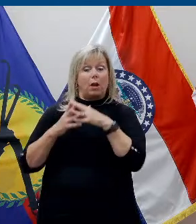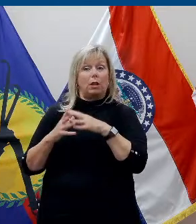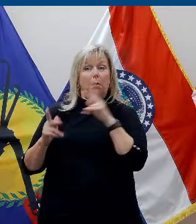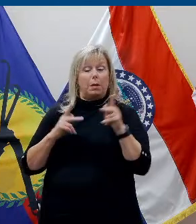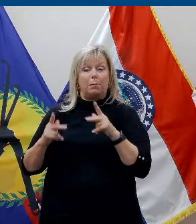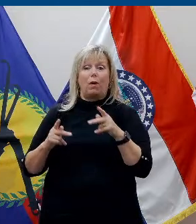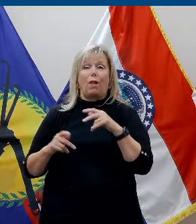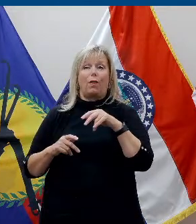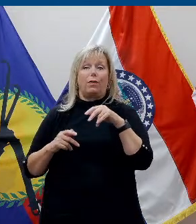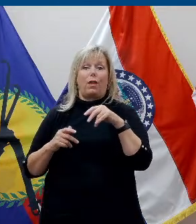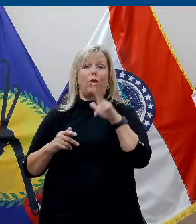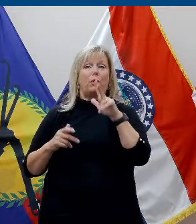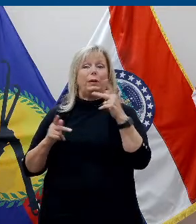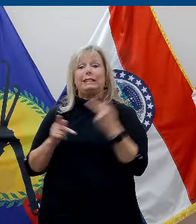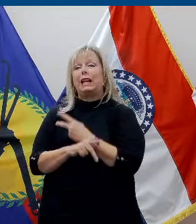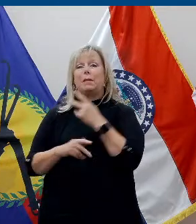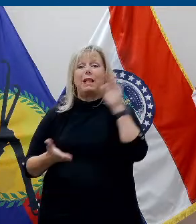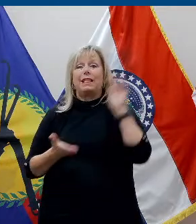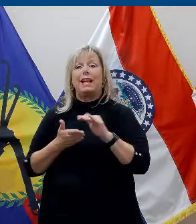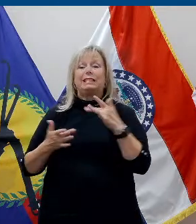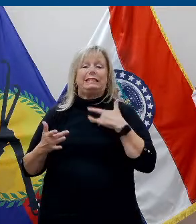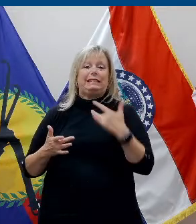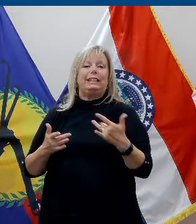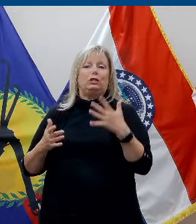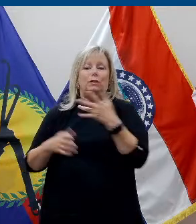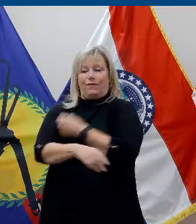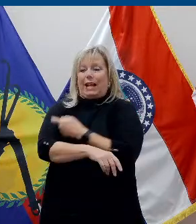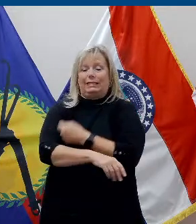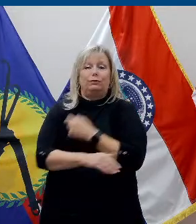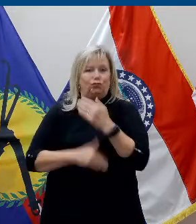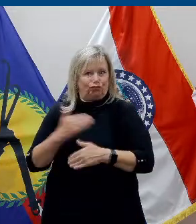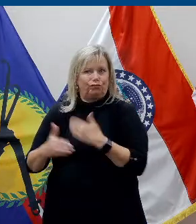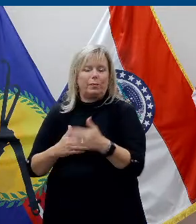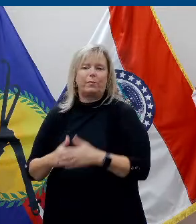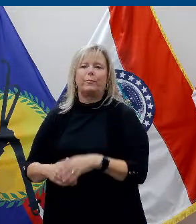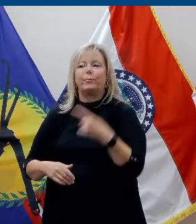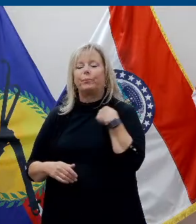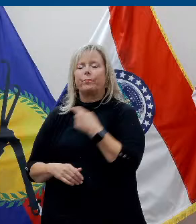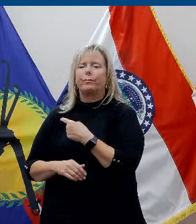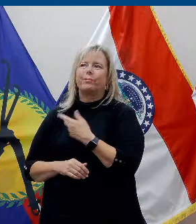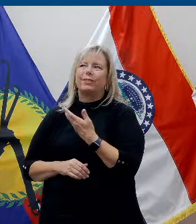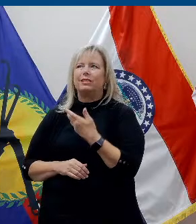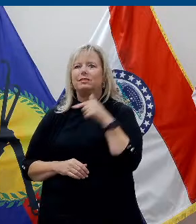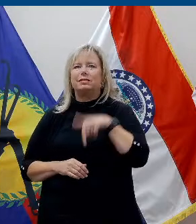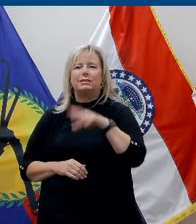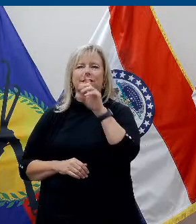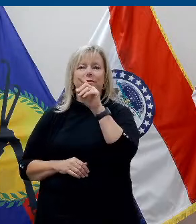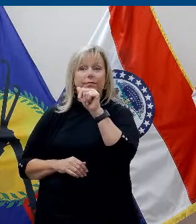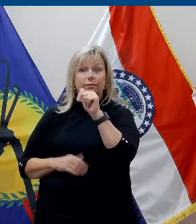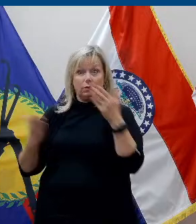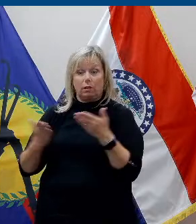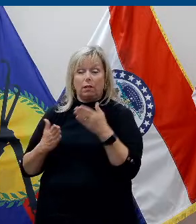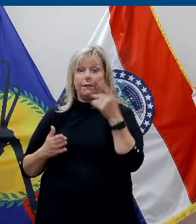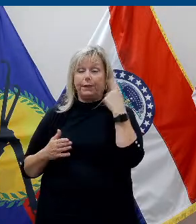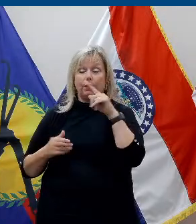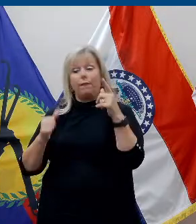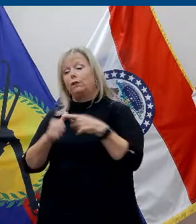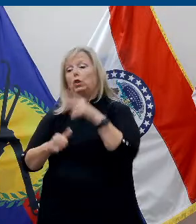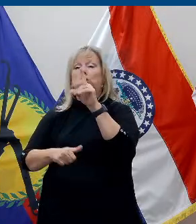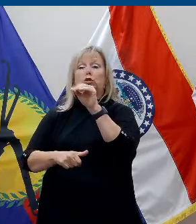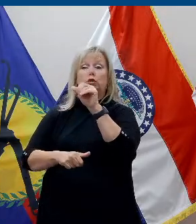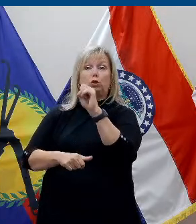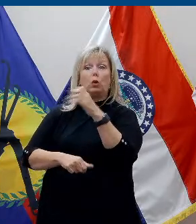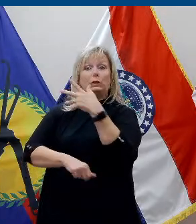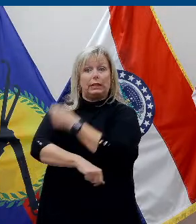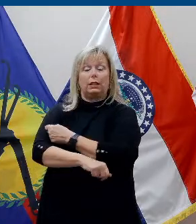are 3 times less likely to have initiated the vaccination process. This data that is up here is first dose data, so we